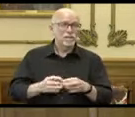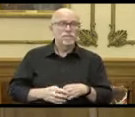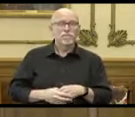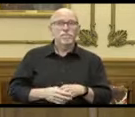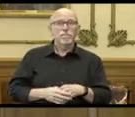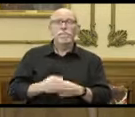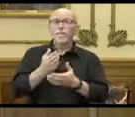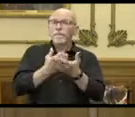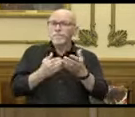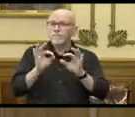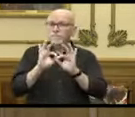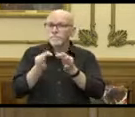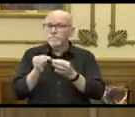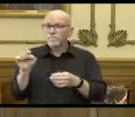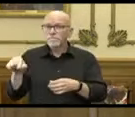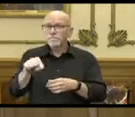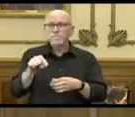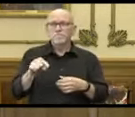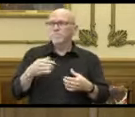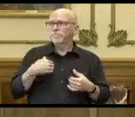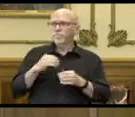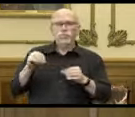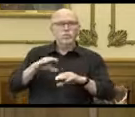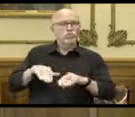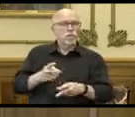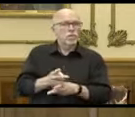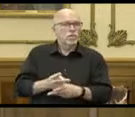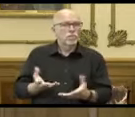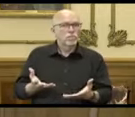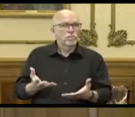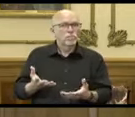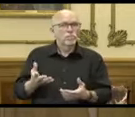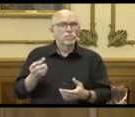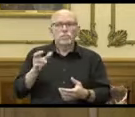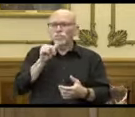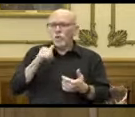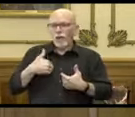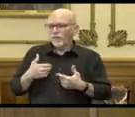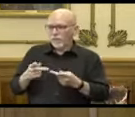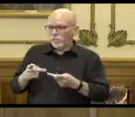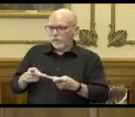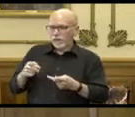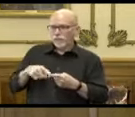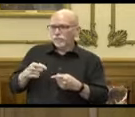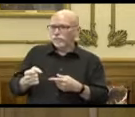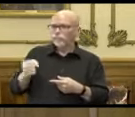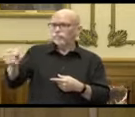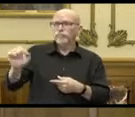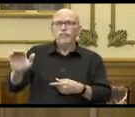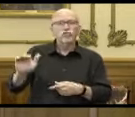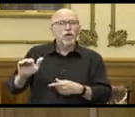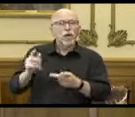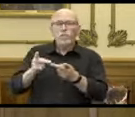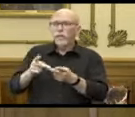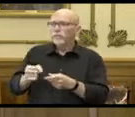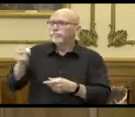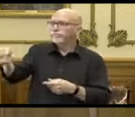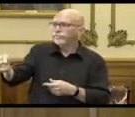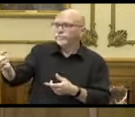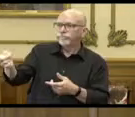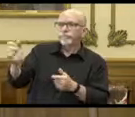Some families will not have childcare or another location for their child to go to have a